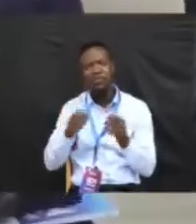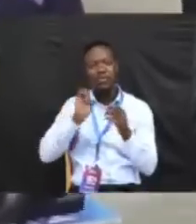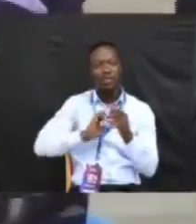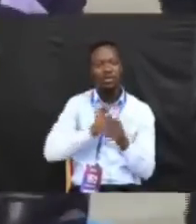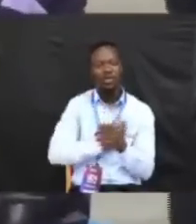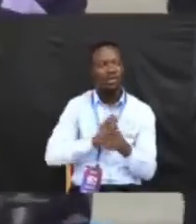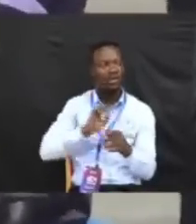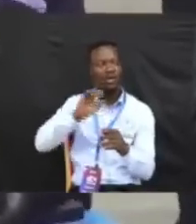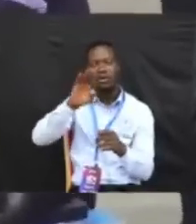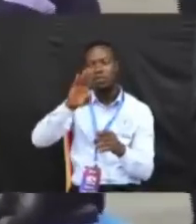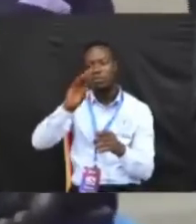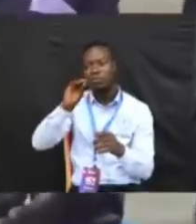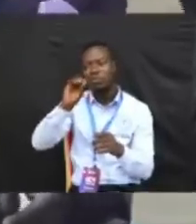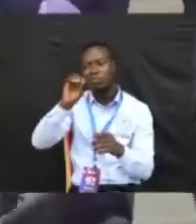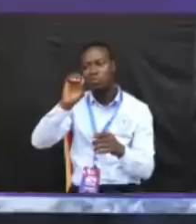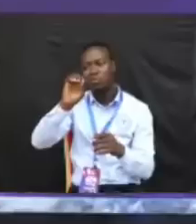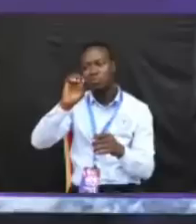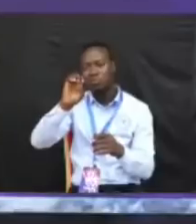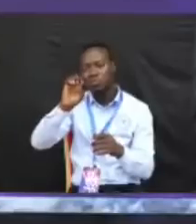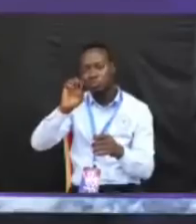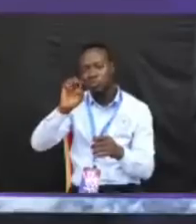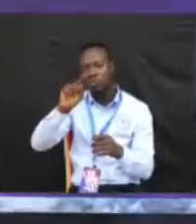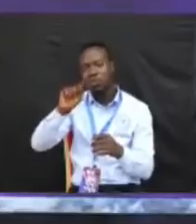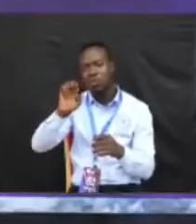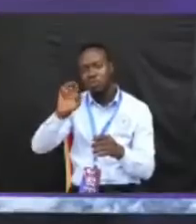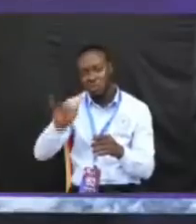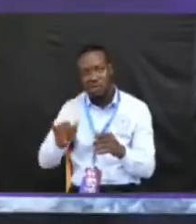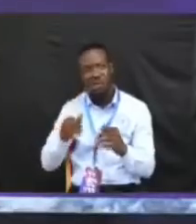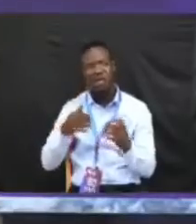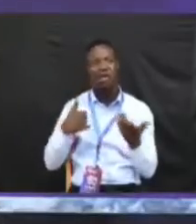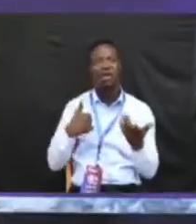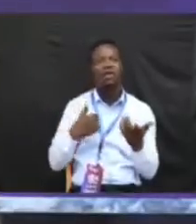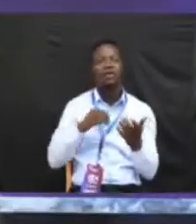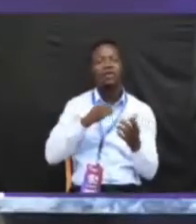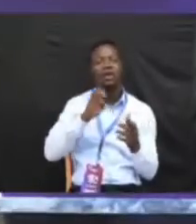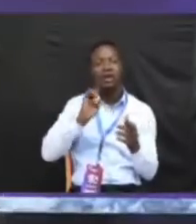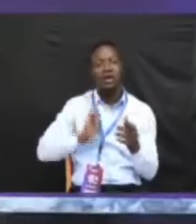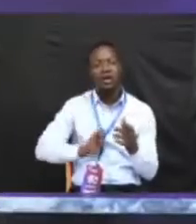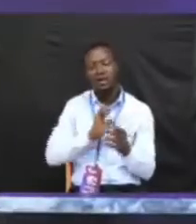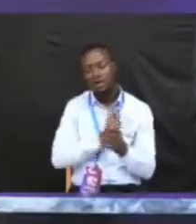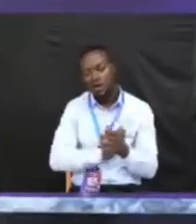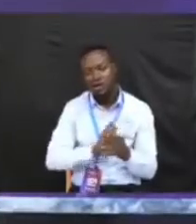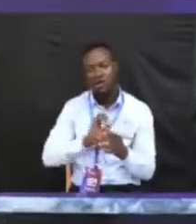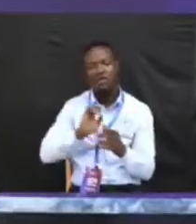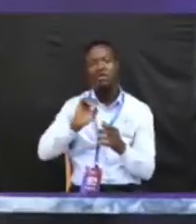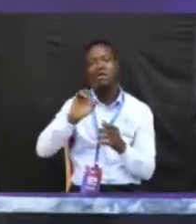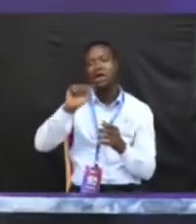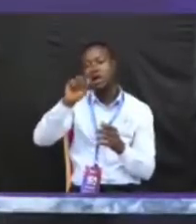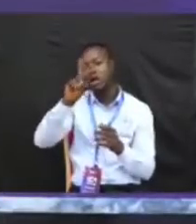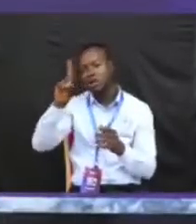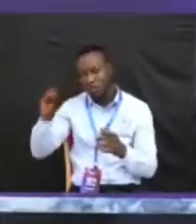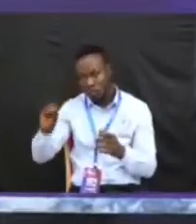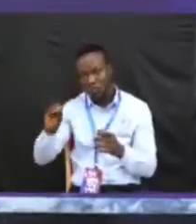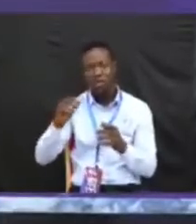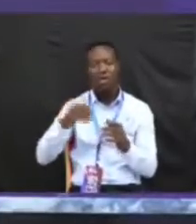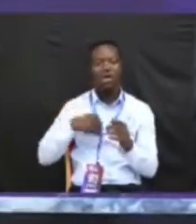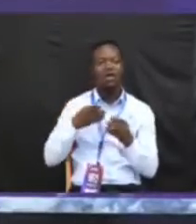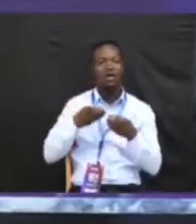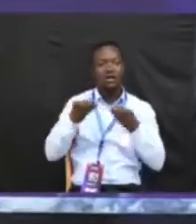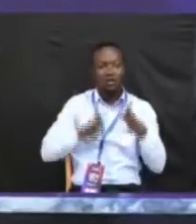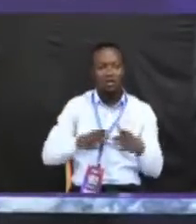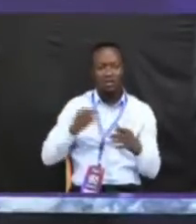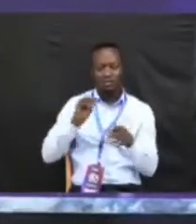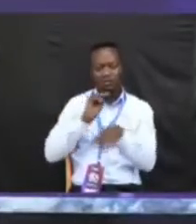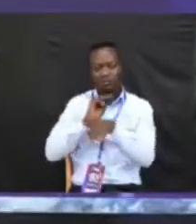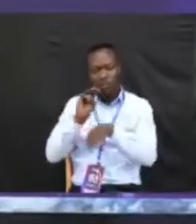Yeti, Elder Dr. Johnson Ado. We have directors of ministries. Please,